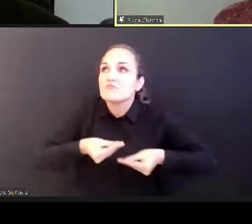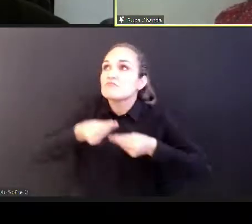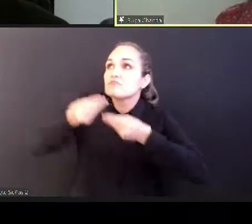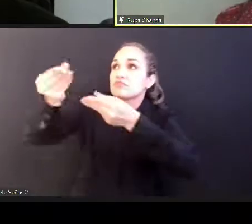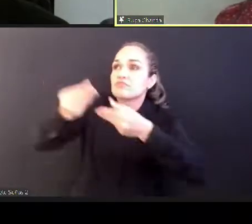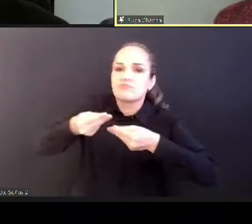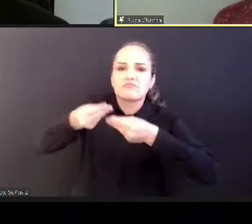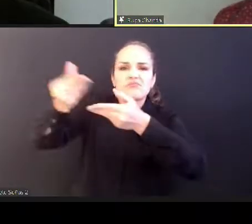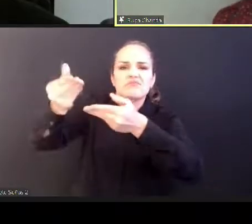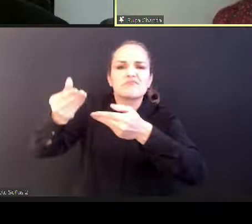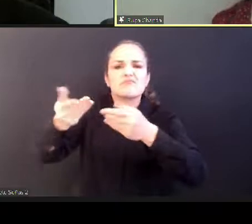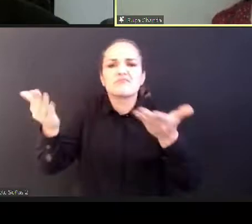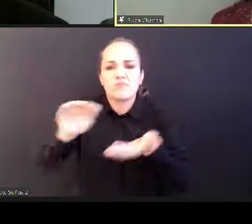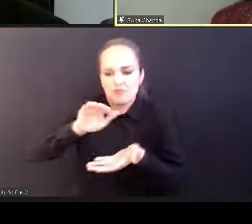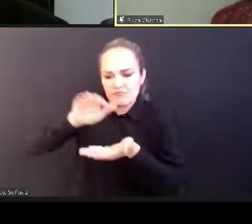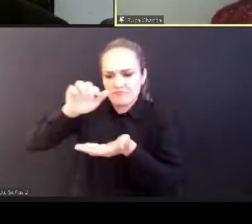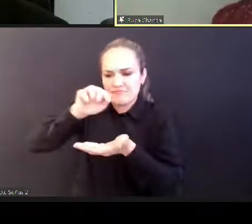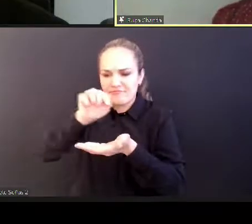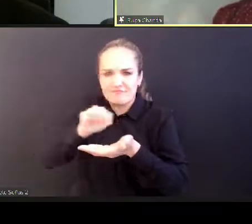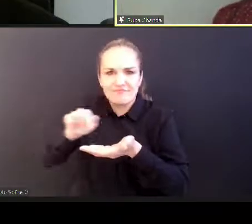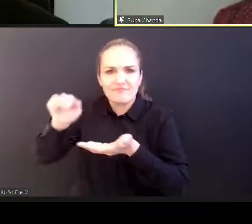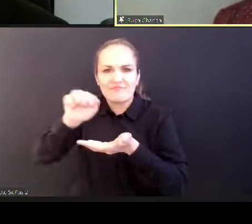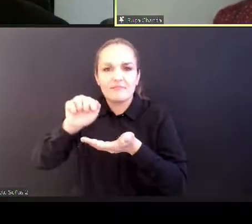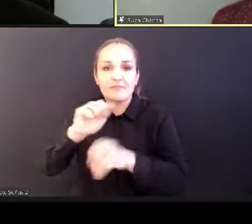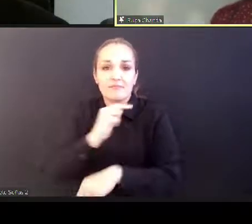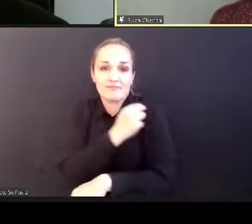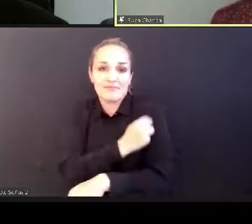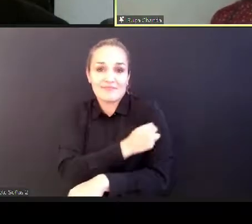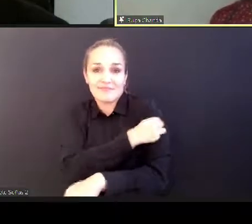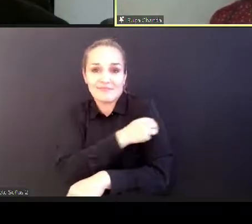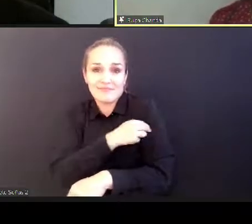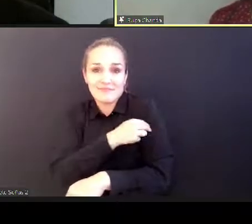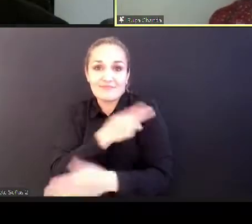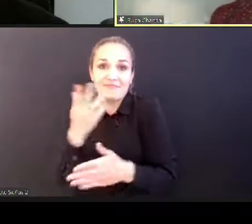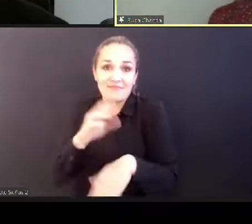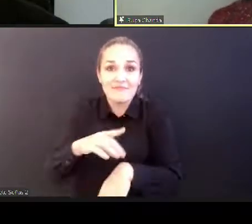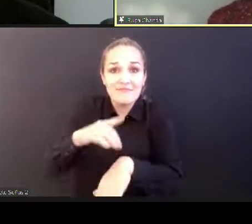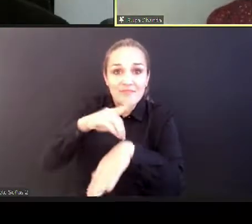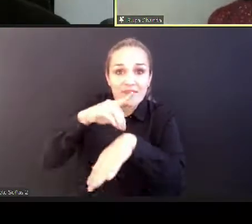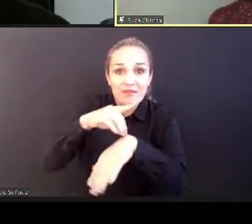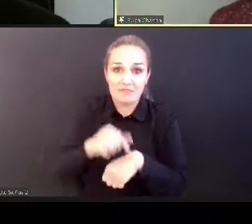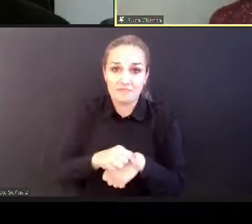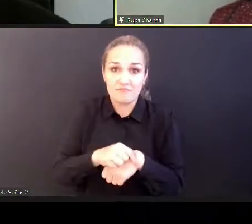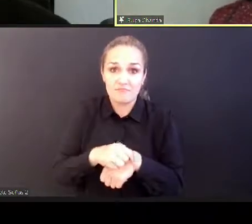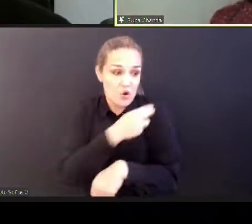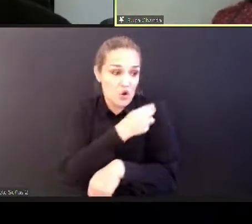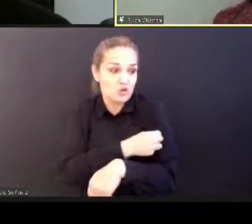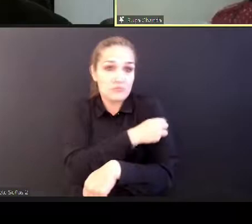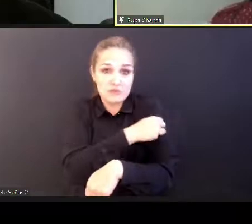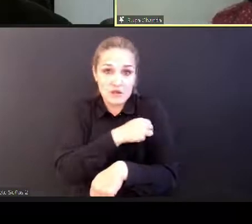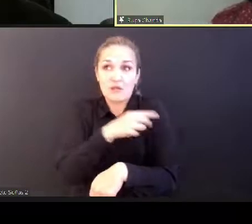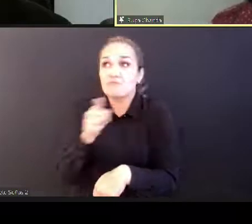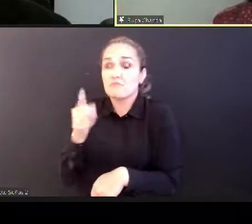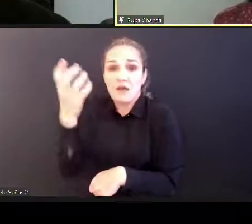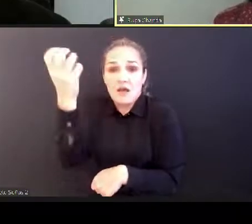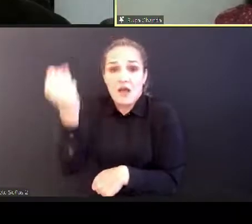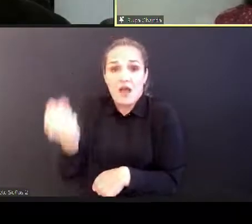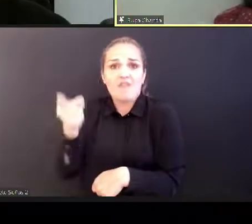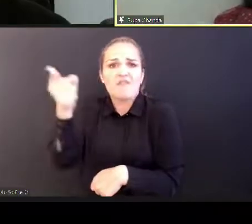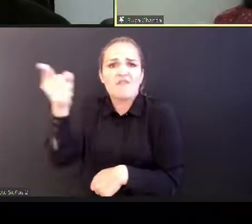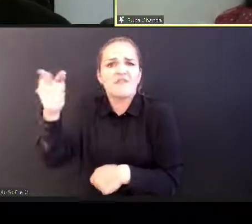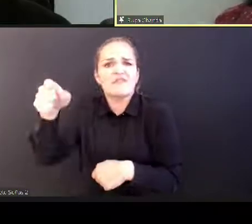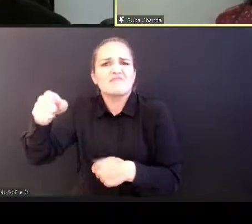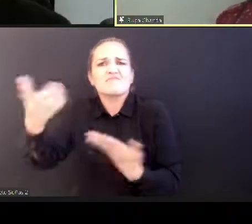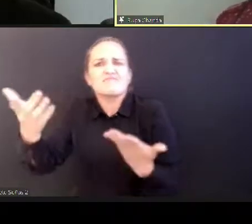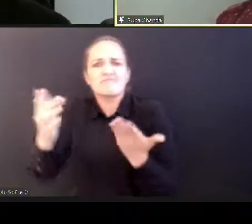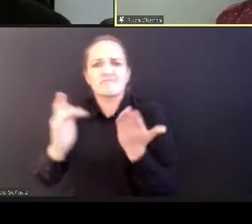digital divide between the affluent urban population and the foreign patients who are coming if it's exports. But you can use the same infrastructure